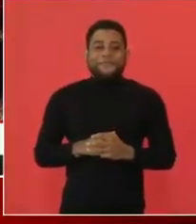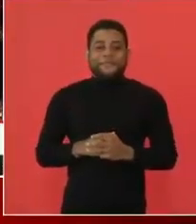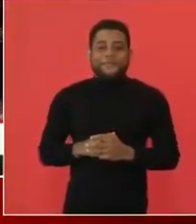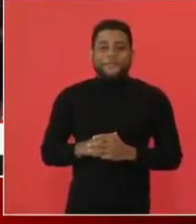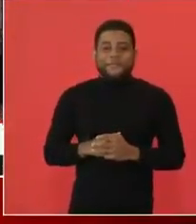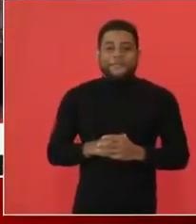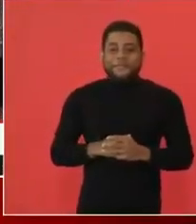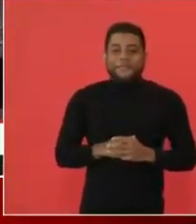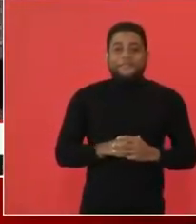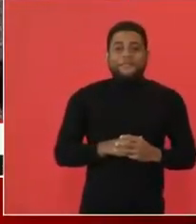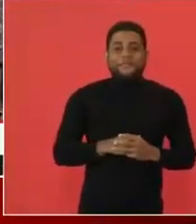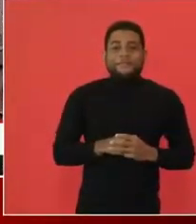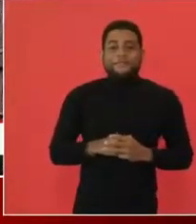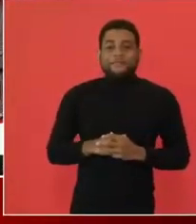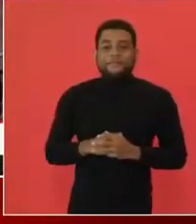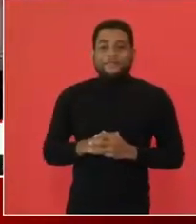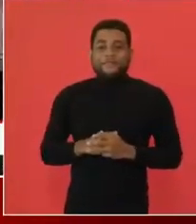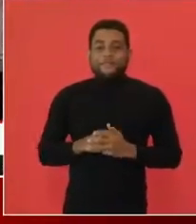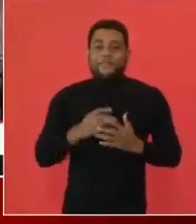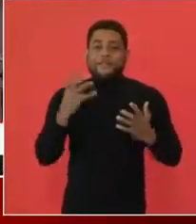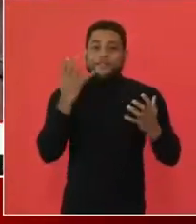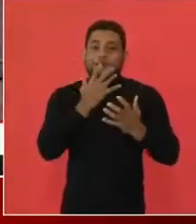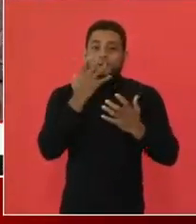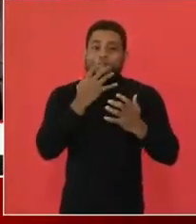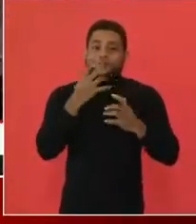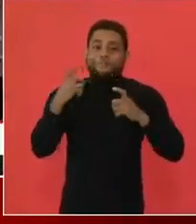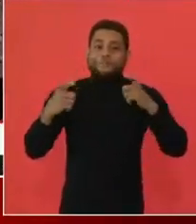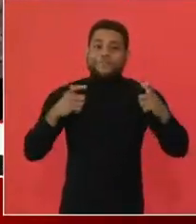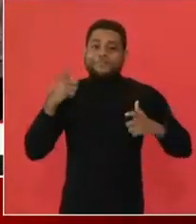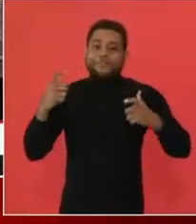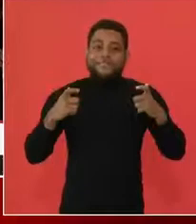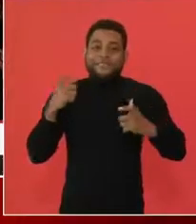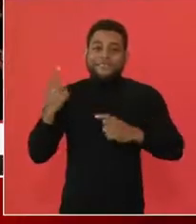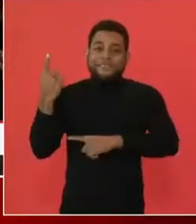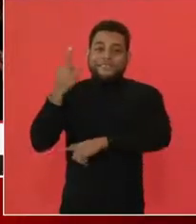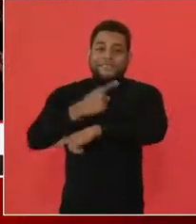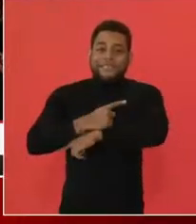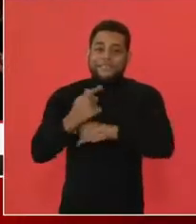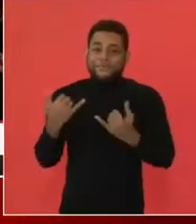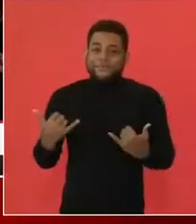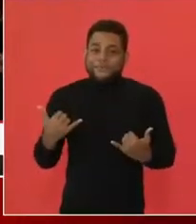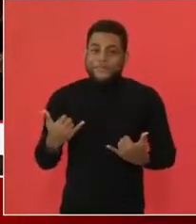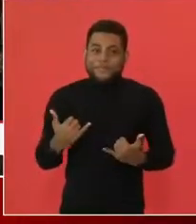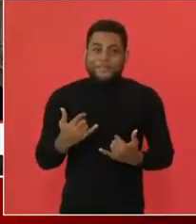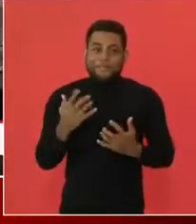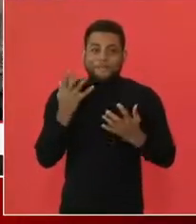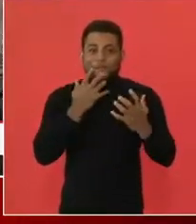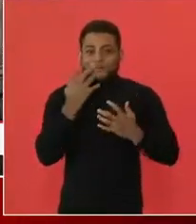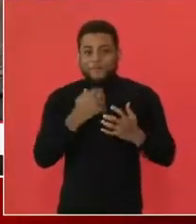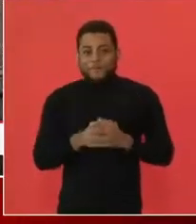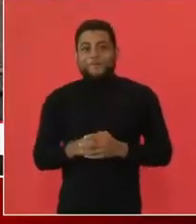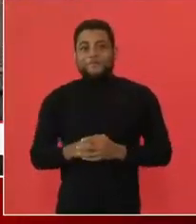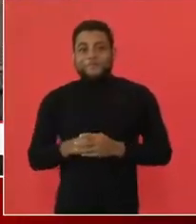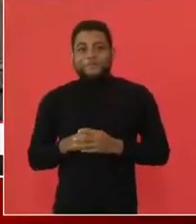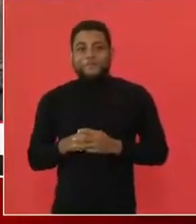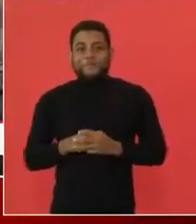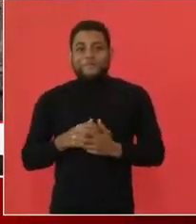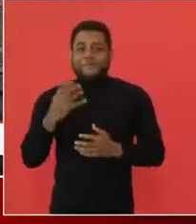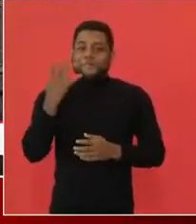It is a big, big day, and a good day in D.C.